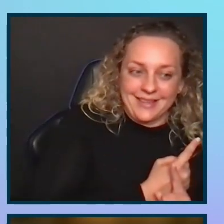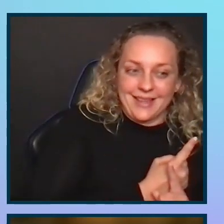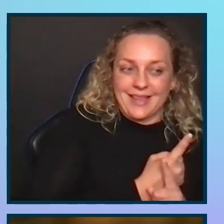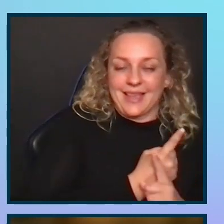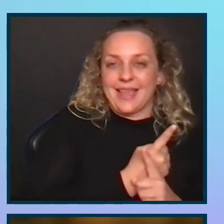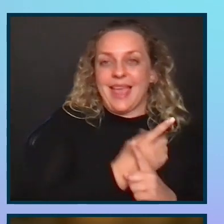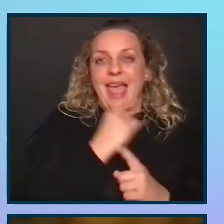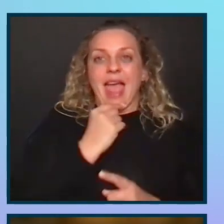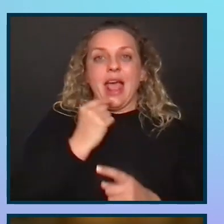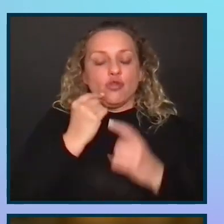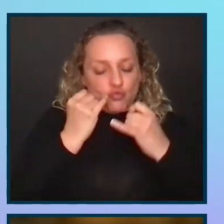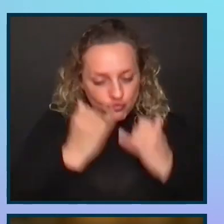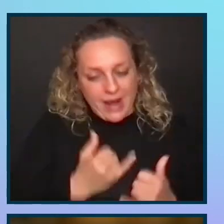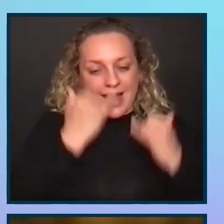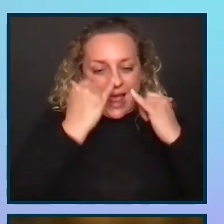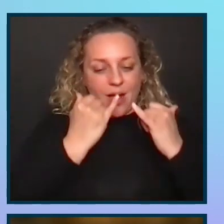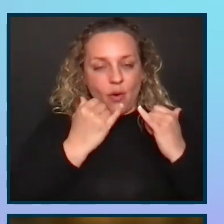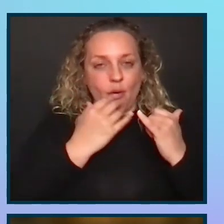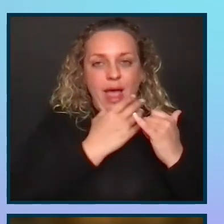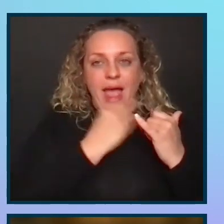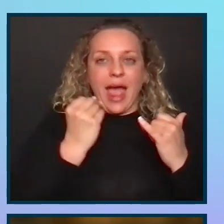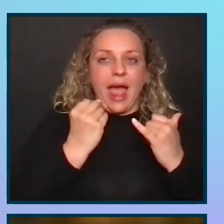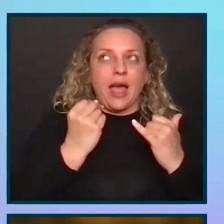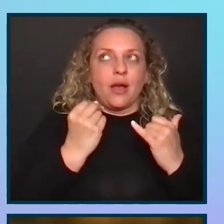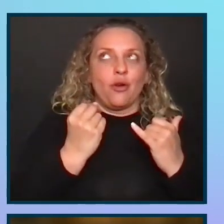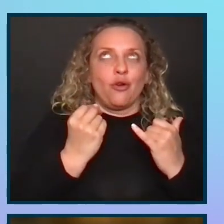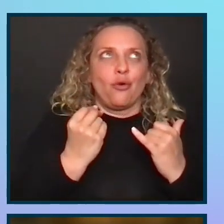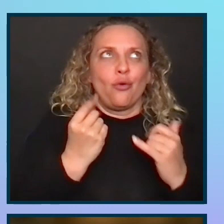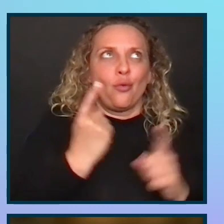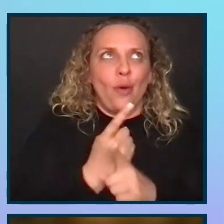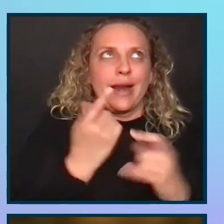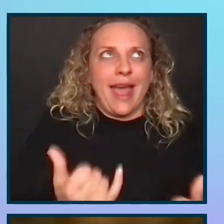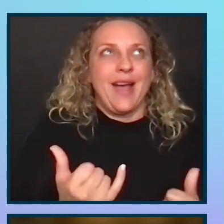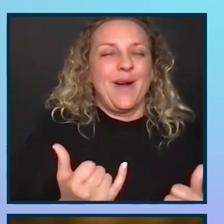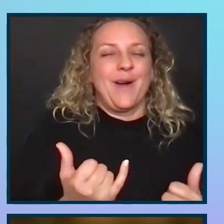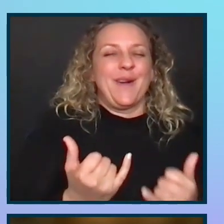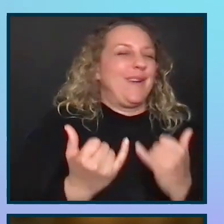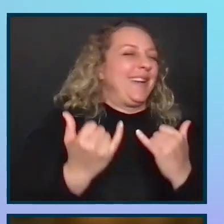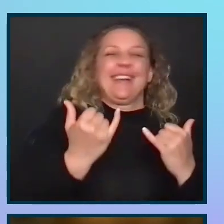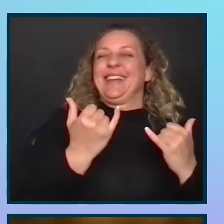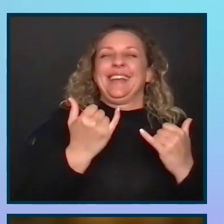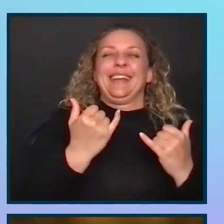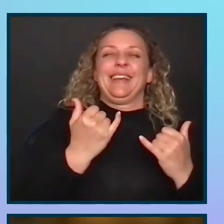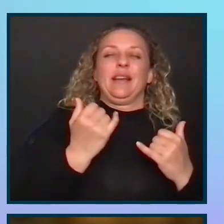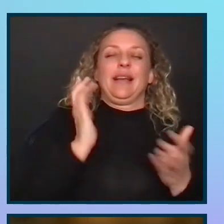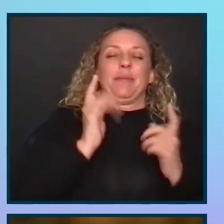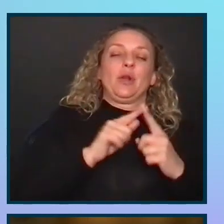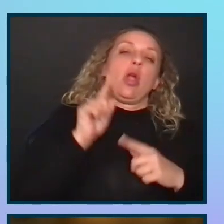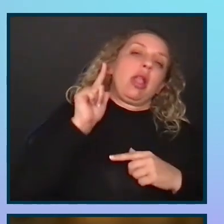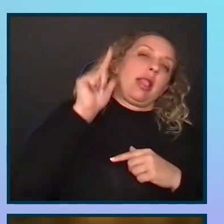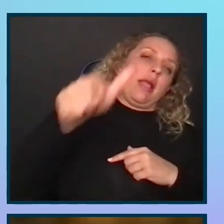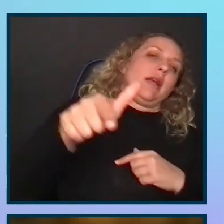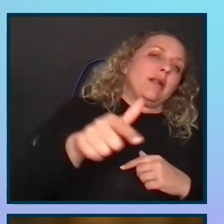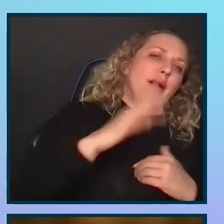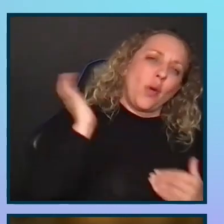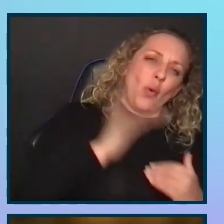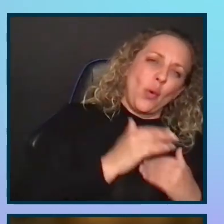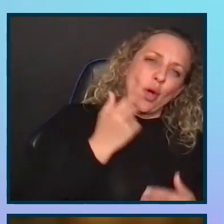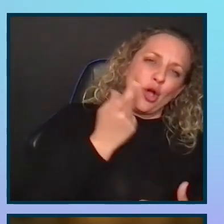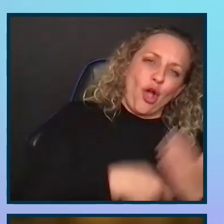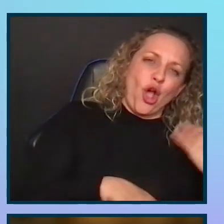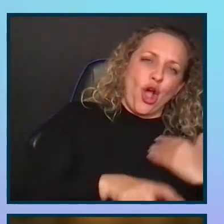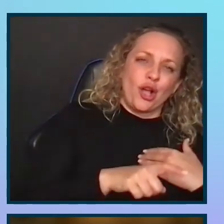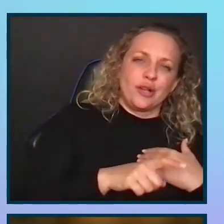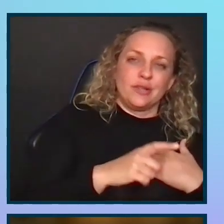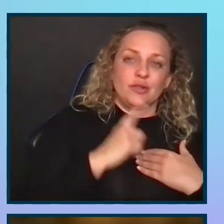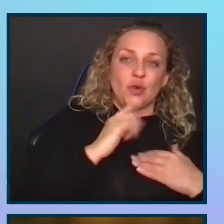right, like now, and if we do it right now, versus doing it later, that the cost is much less, is a multiplier. So if